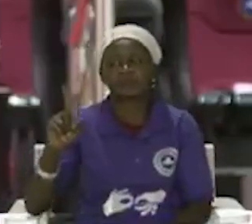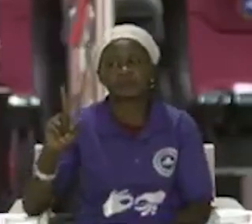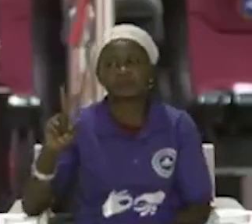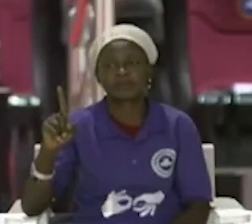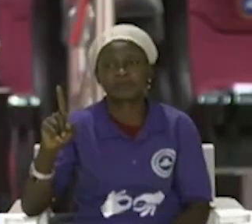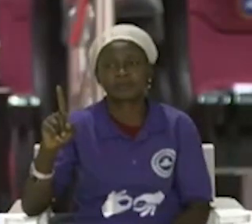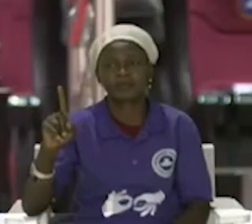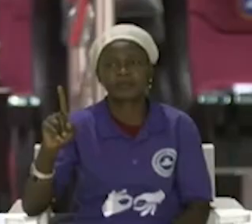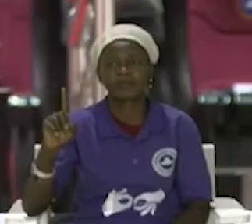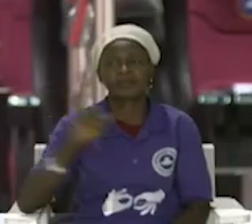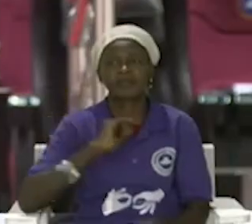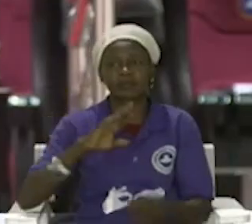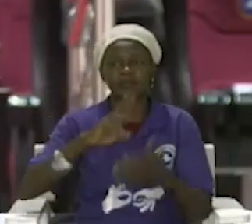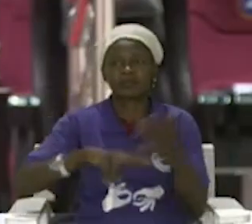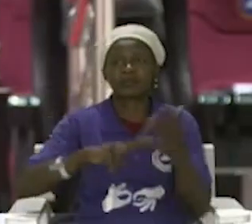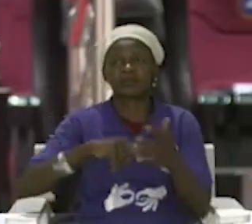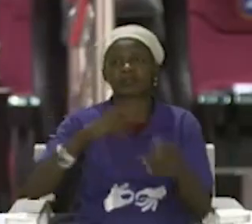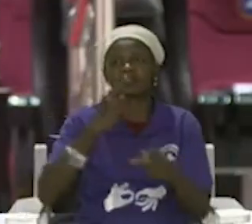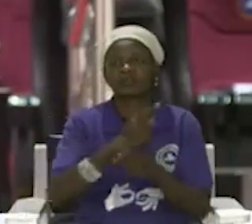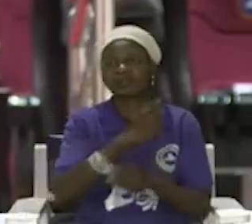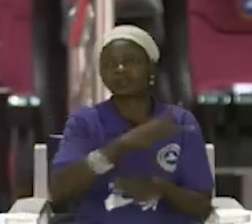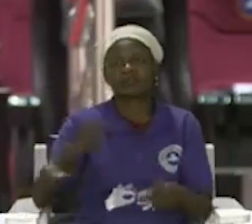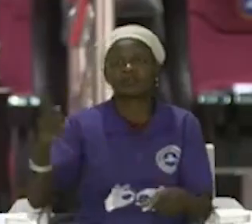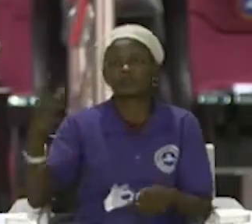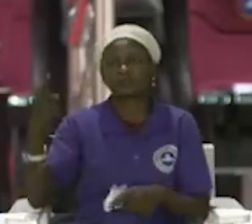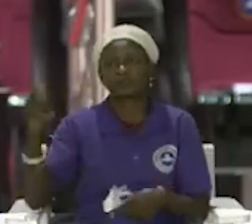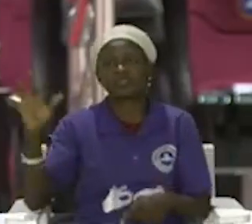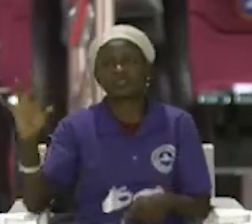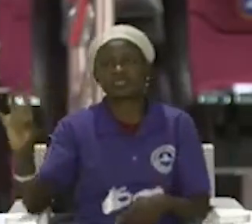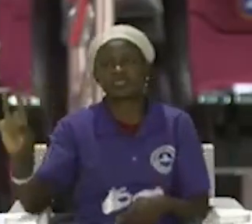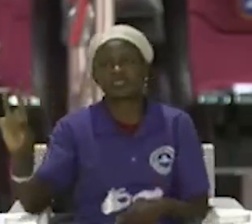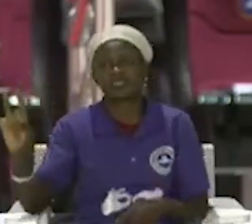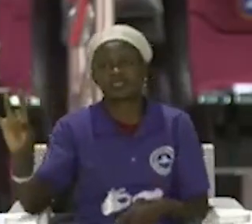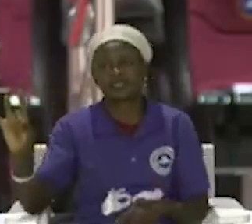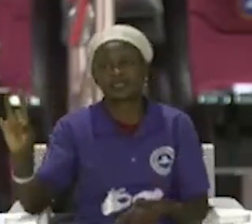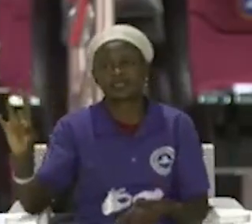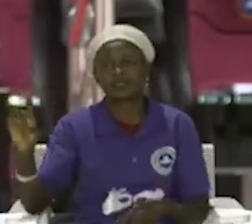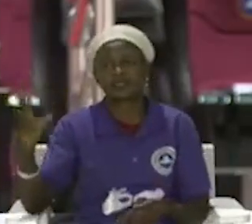1. I'm going to read only verse 28.